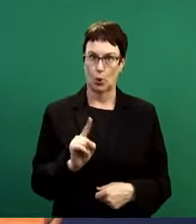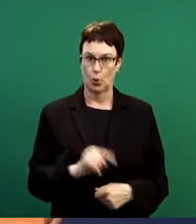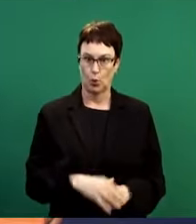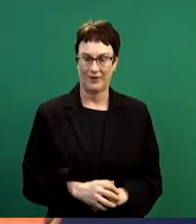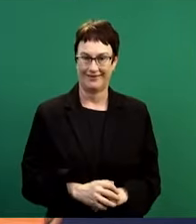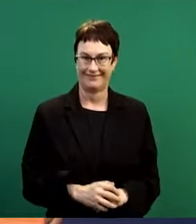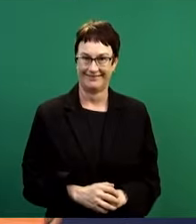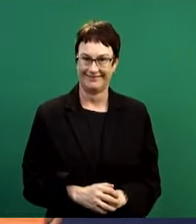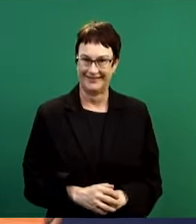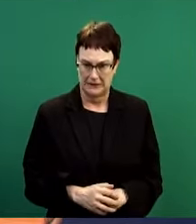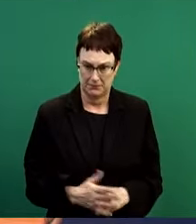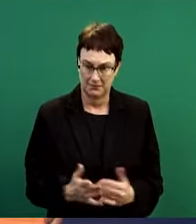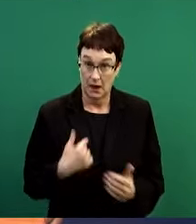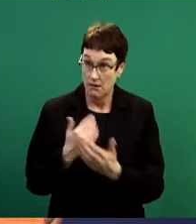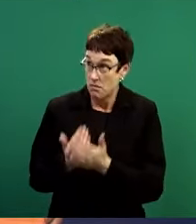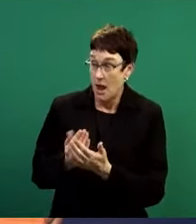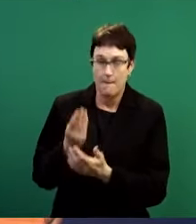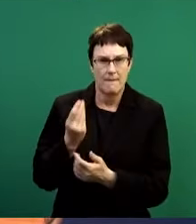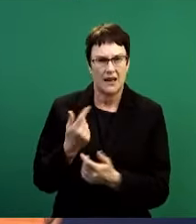So